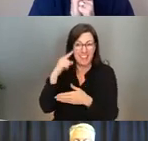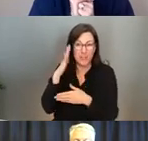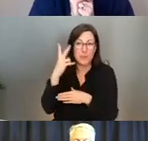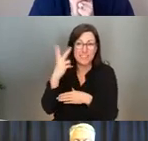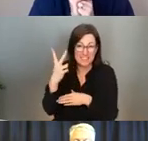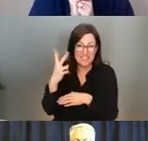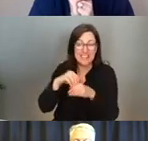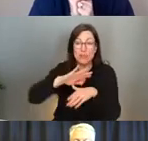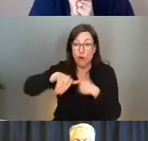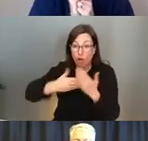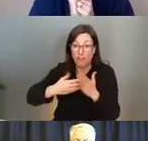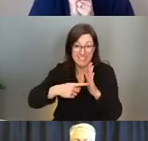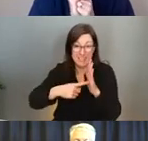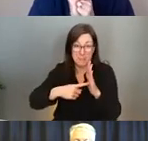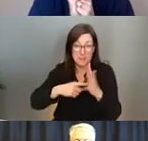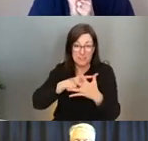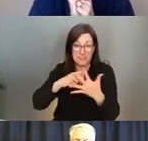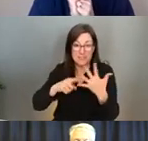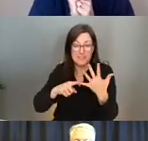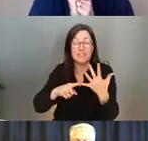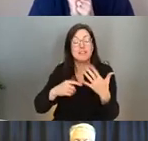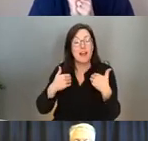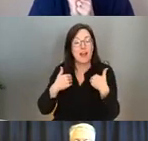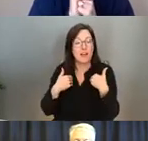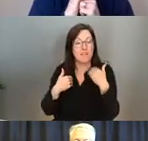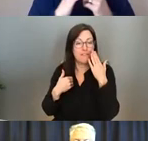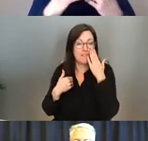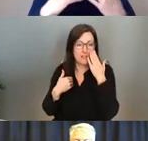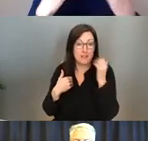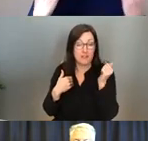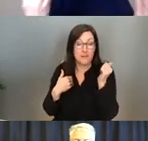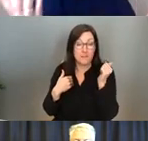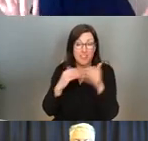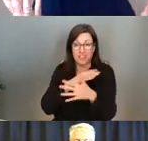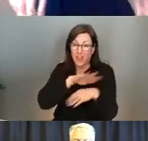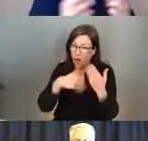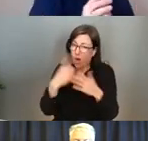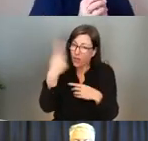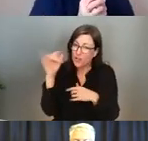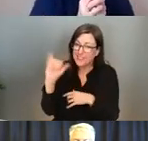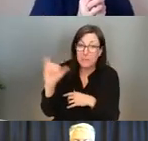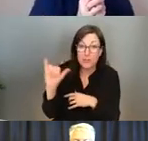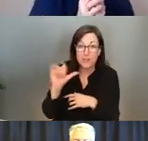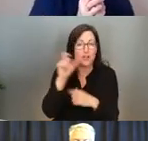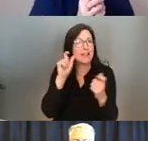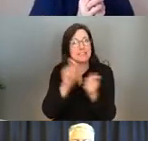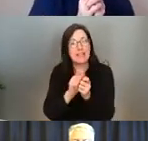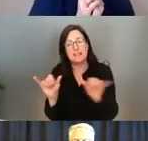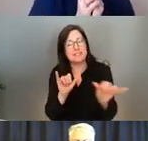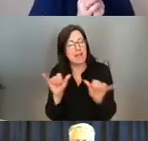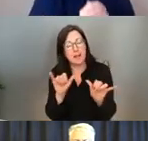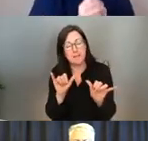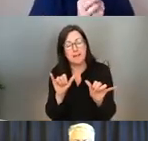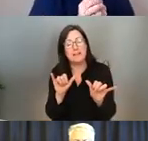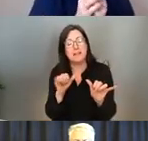in all these examples coming up that I have that they all look similar. They're not exactly the same. And